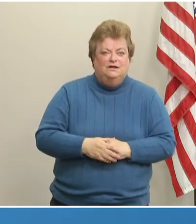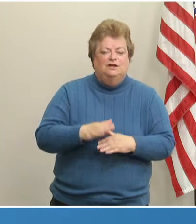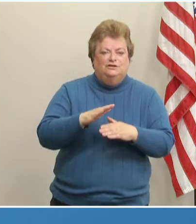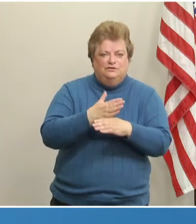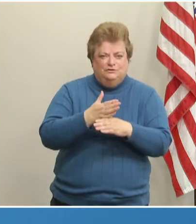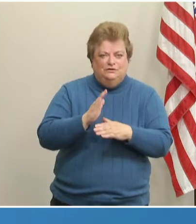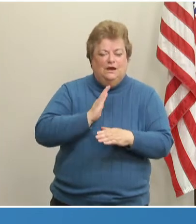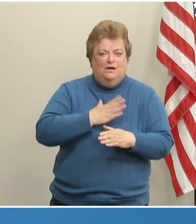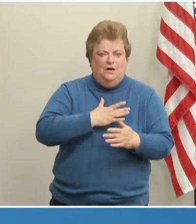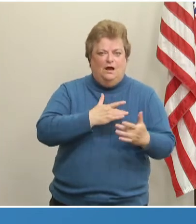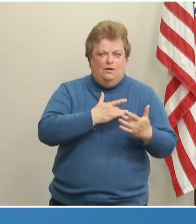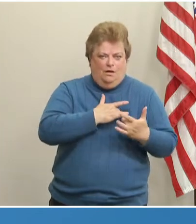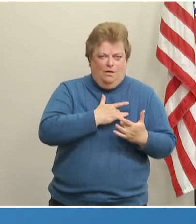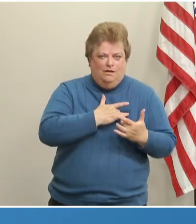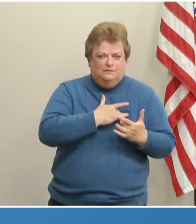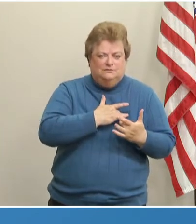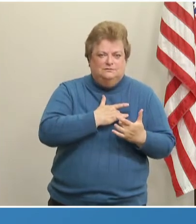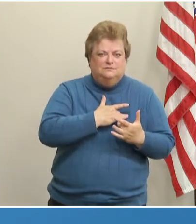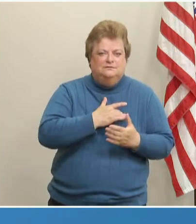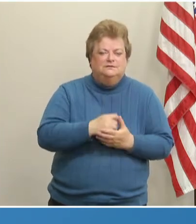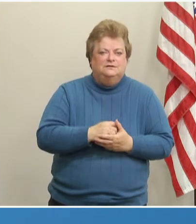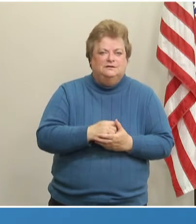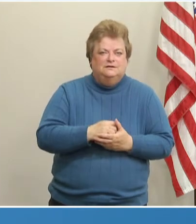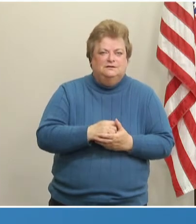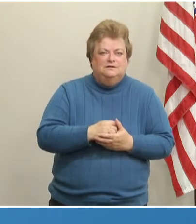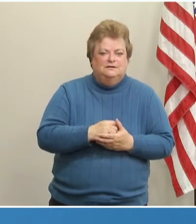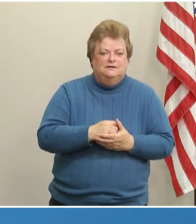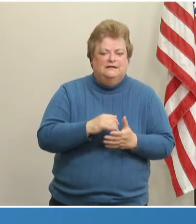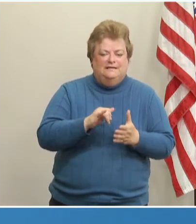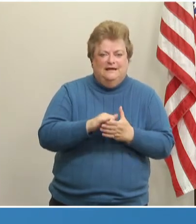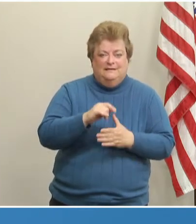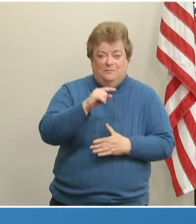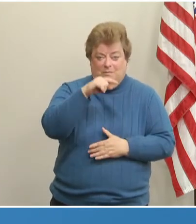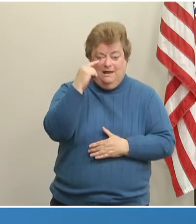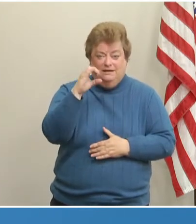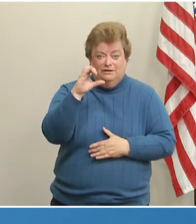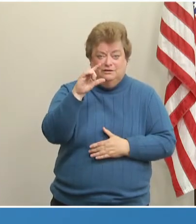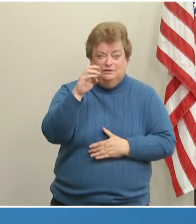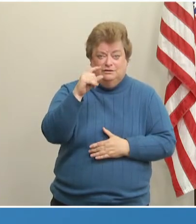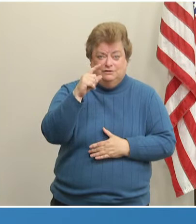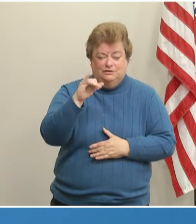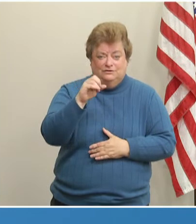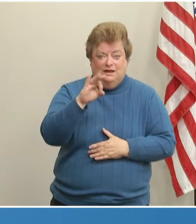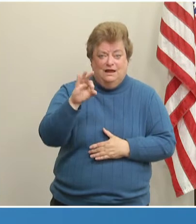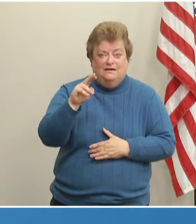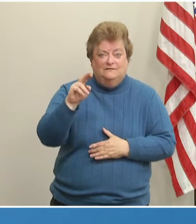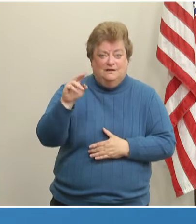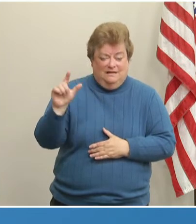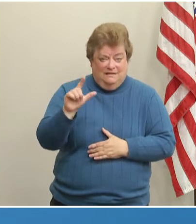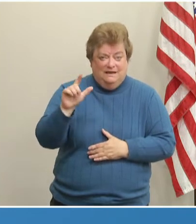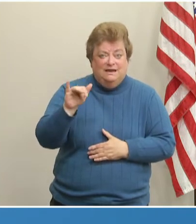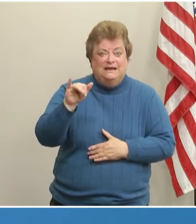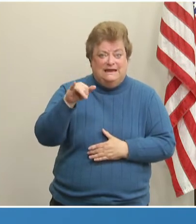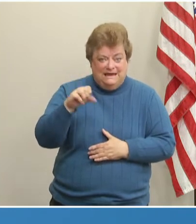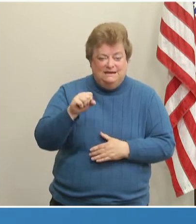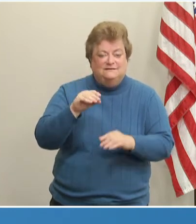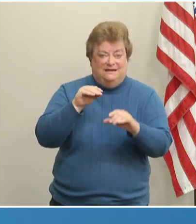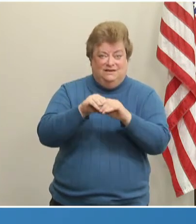our hearts and declare that the Black clergy of Lincoln is invested in our